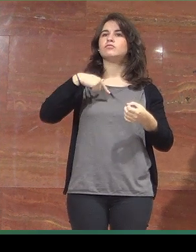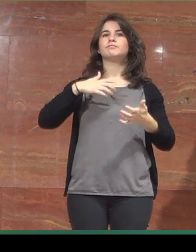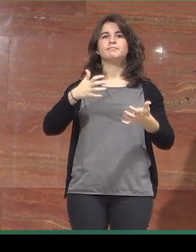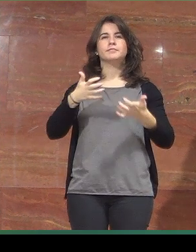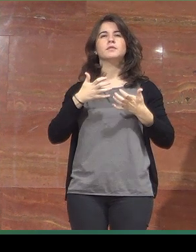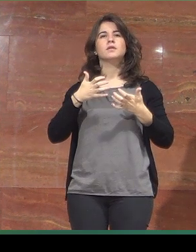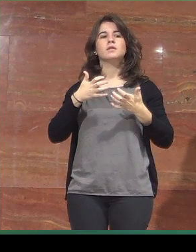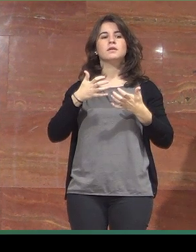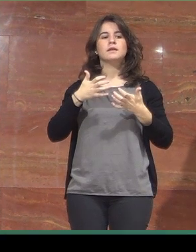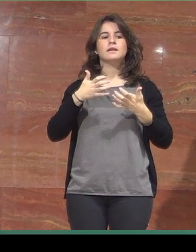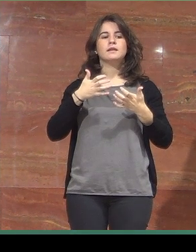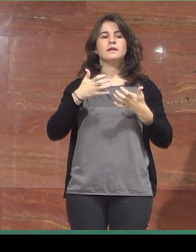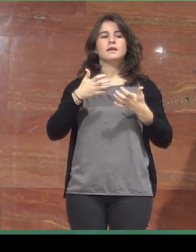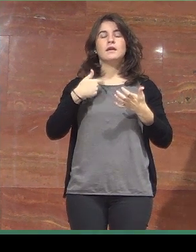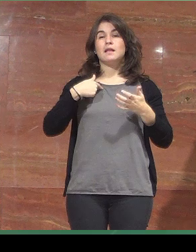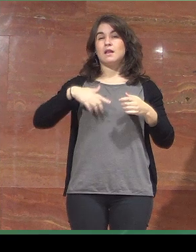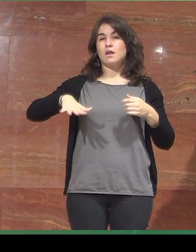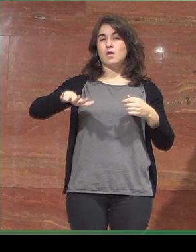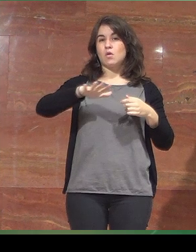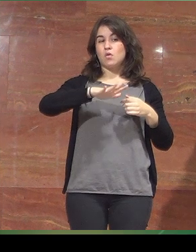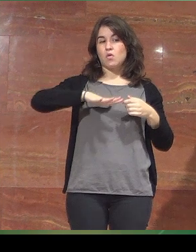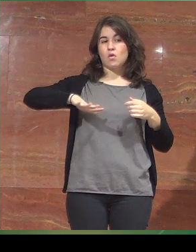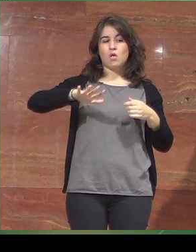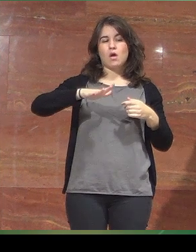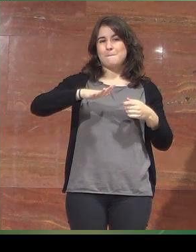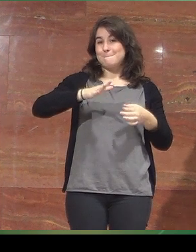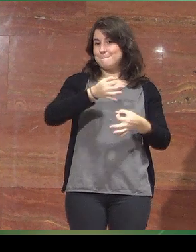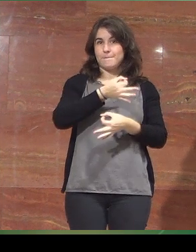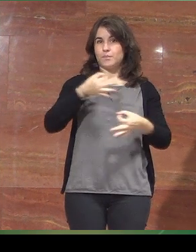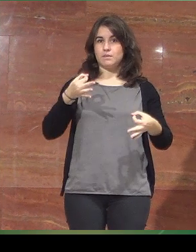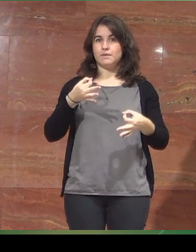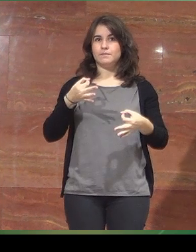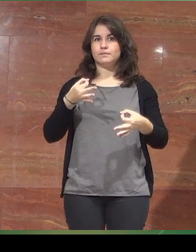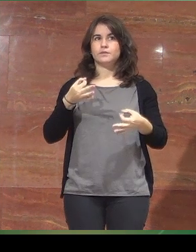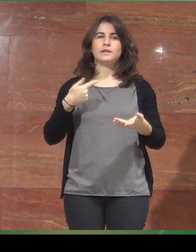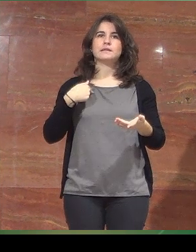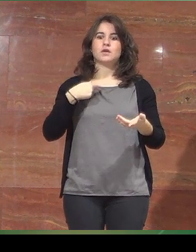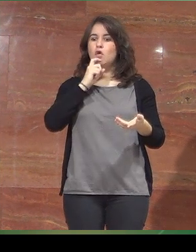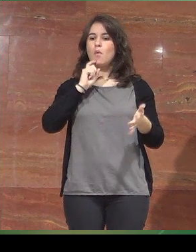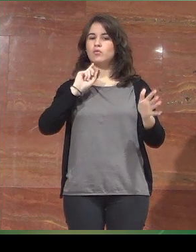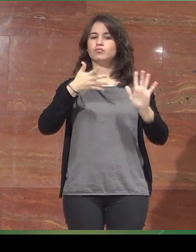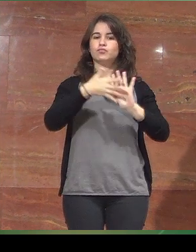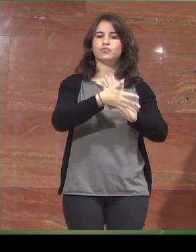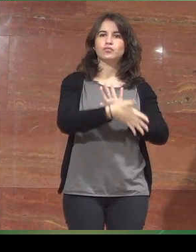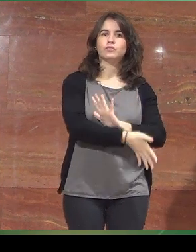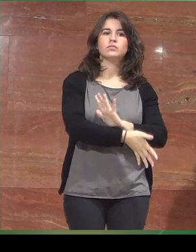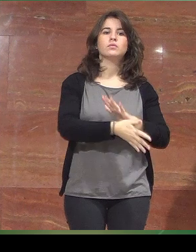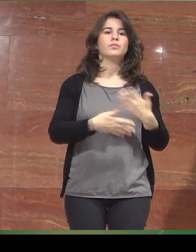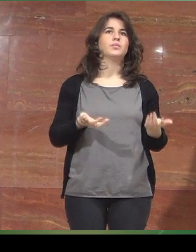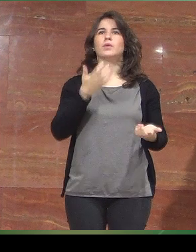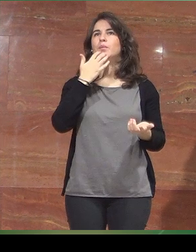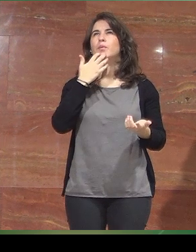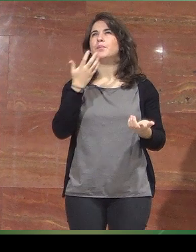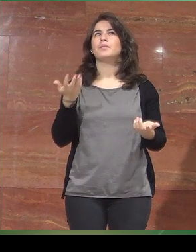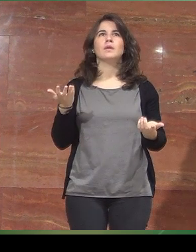And the way we describe it is that just at the point at which people might start becoming anxious, they